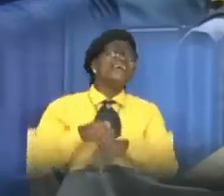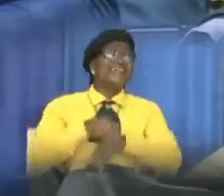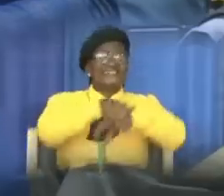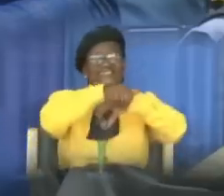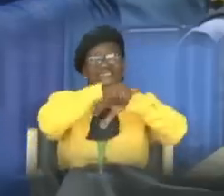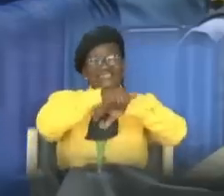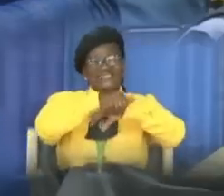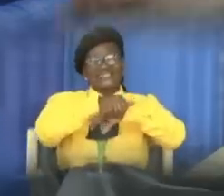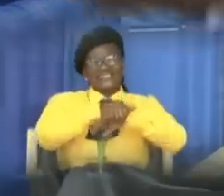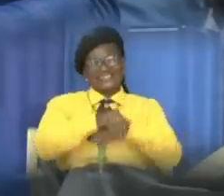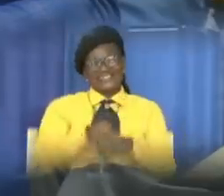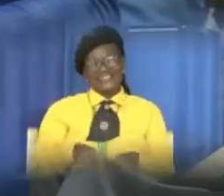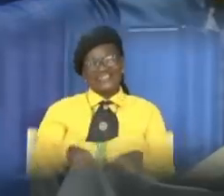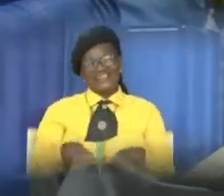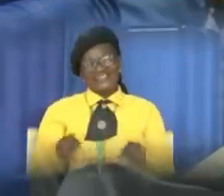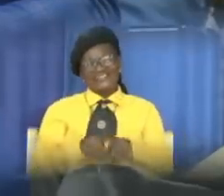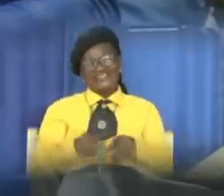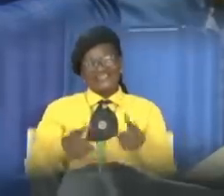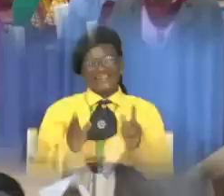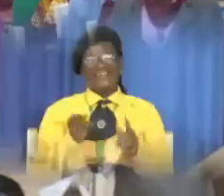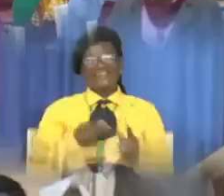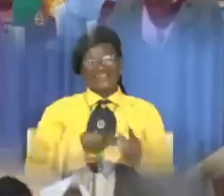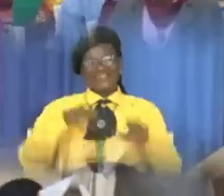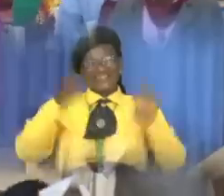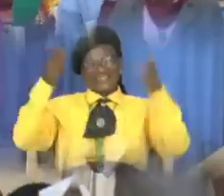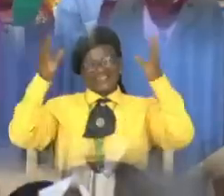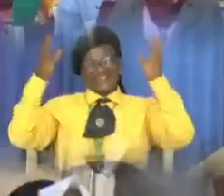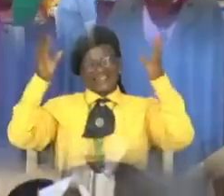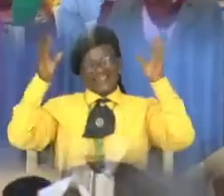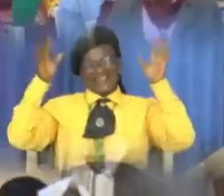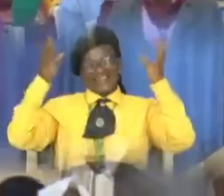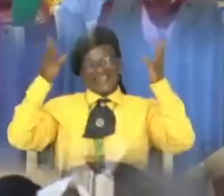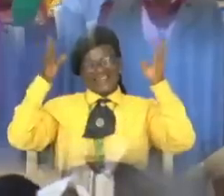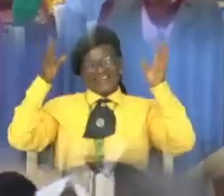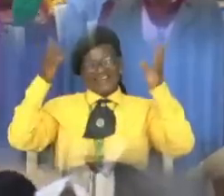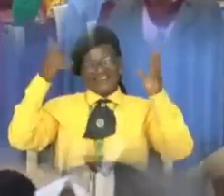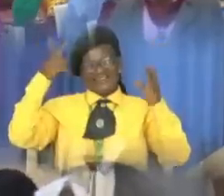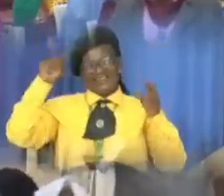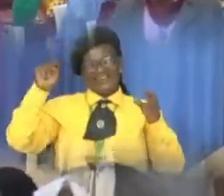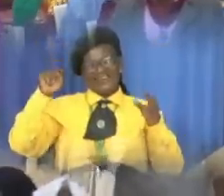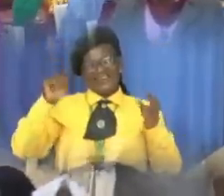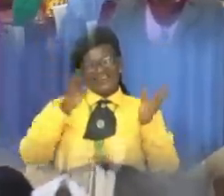Let's give the Lord a big round of applause. We have this